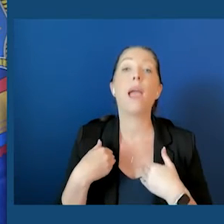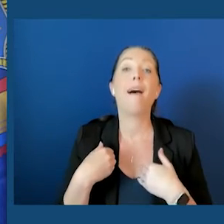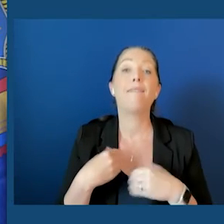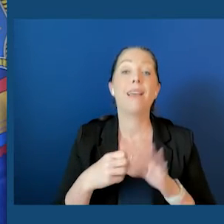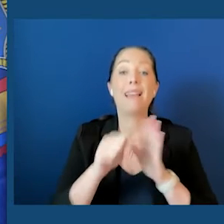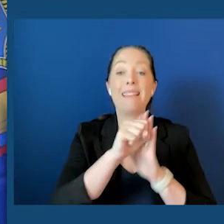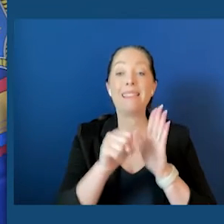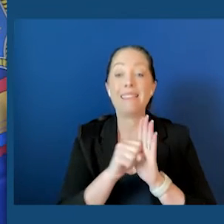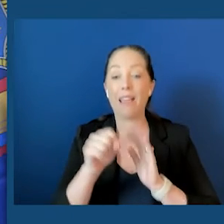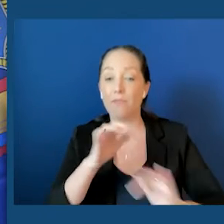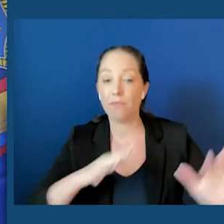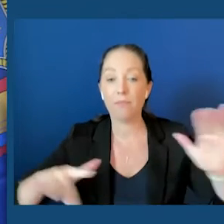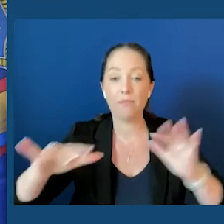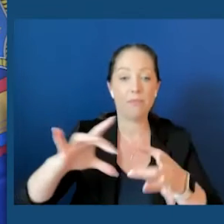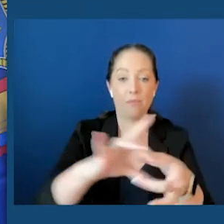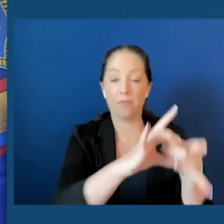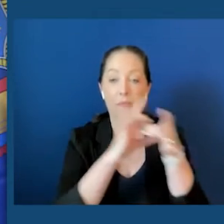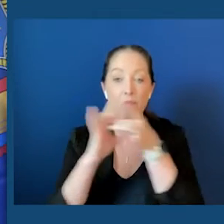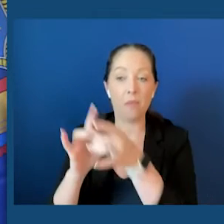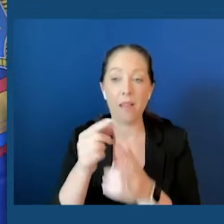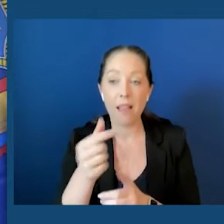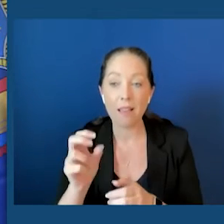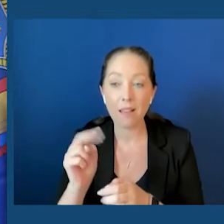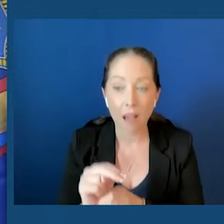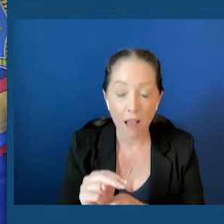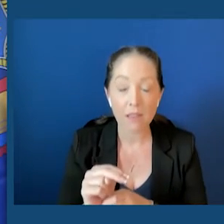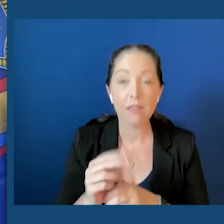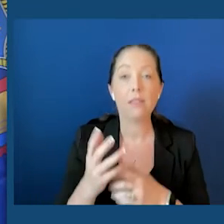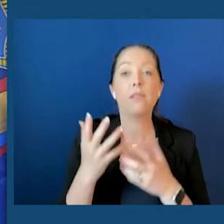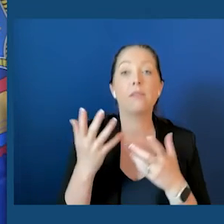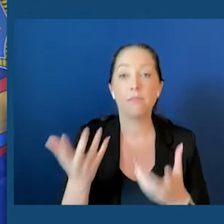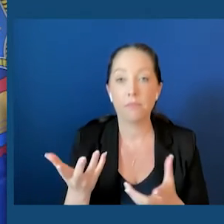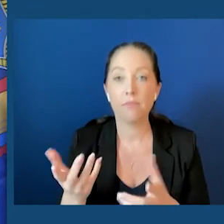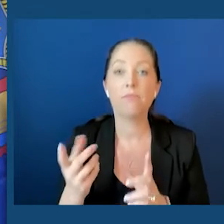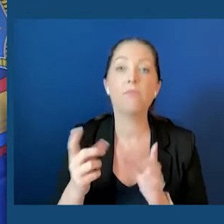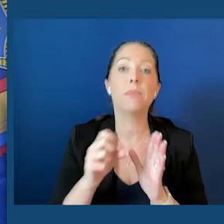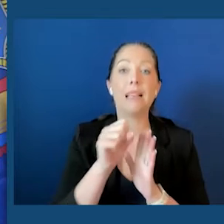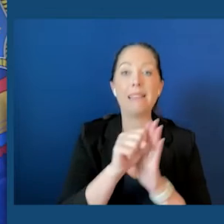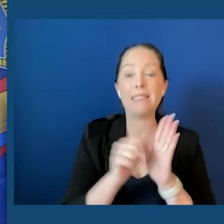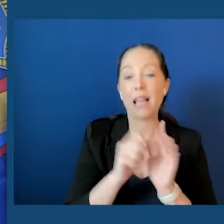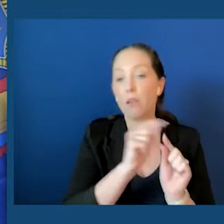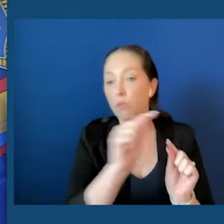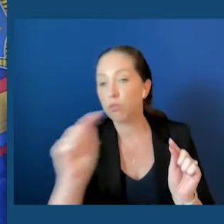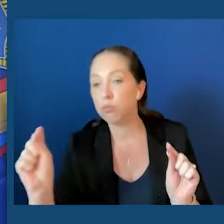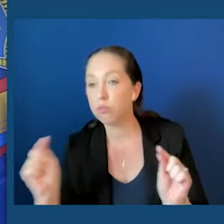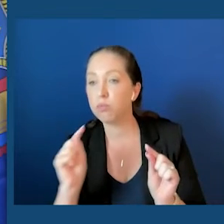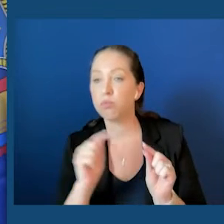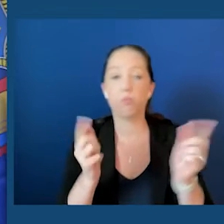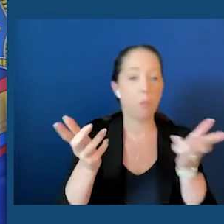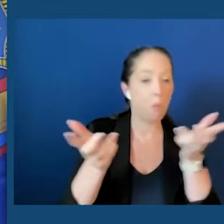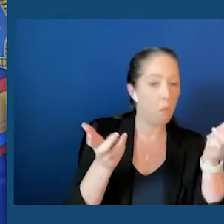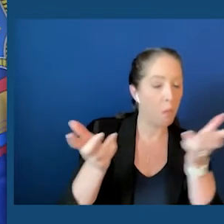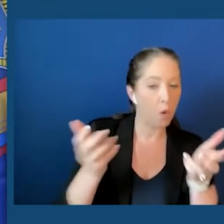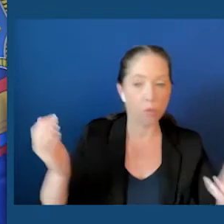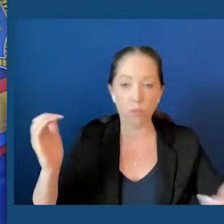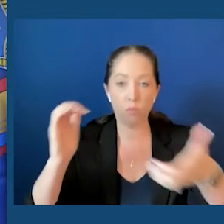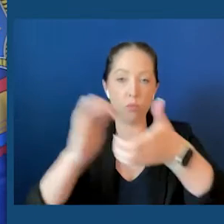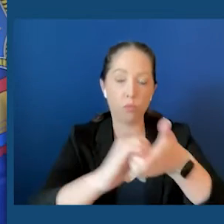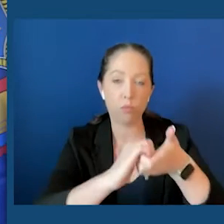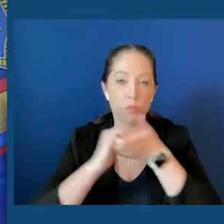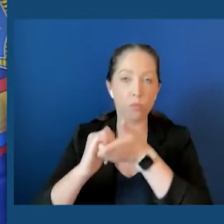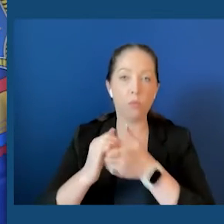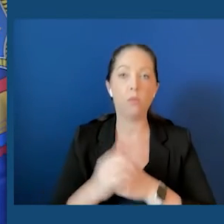to collaborate with our law enforcement partners in neighboring states, just not within the confines of New York State, along with our